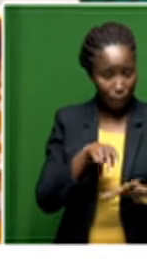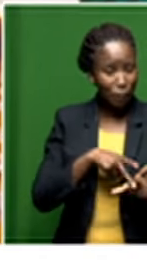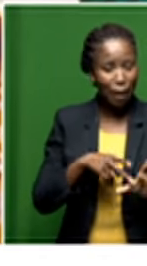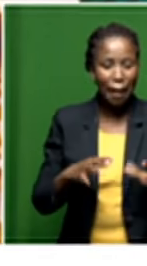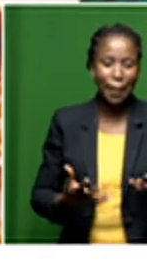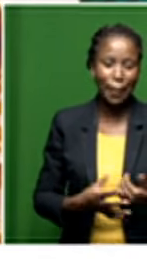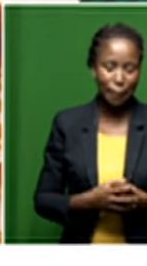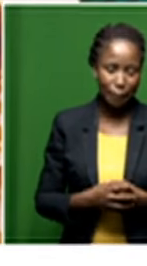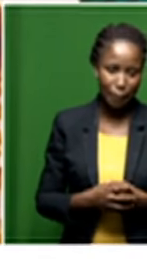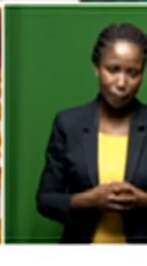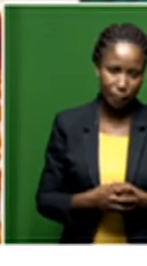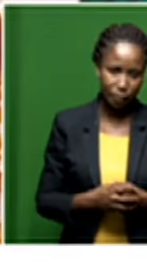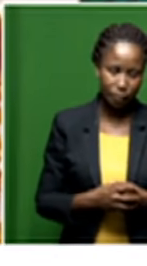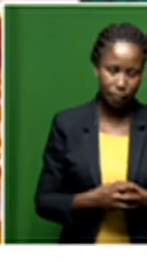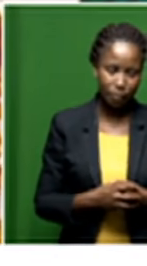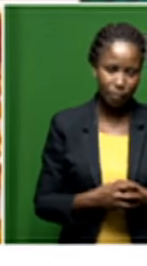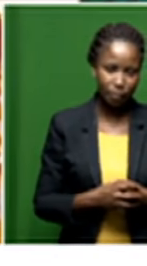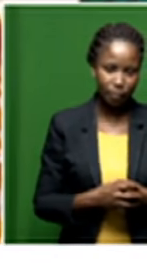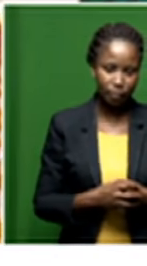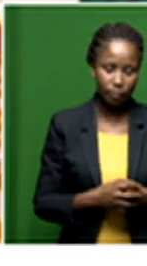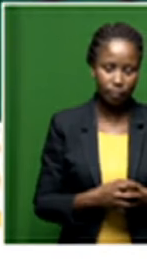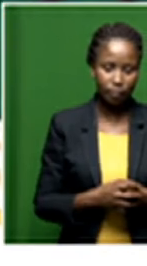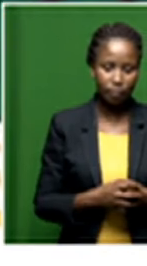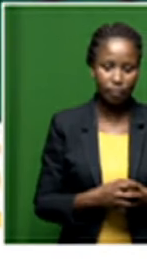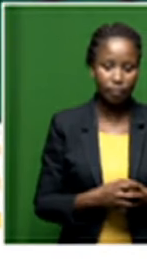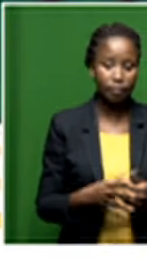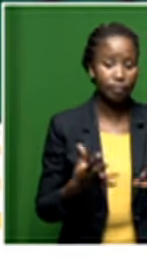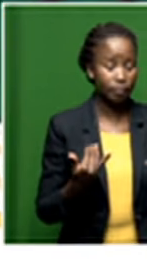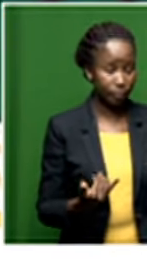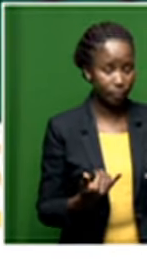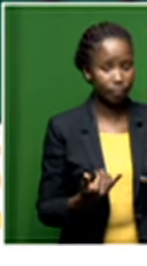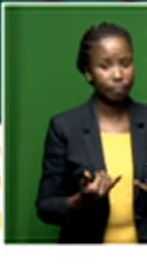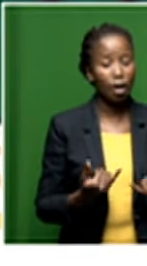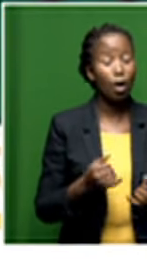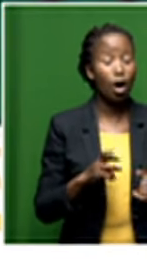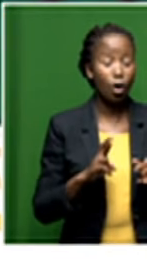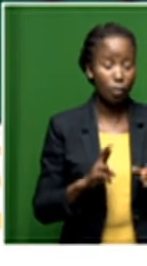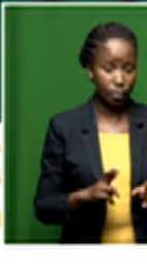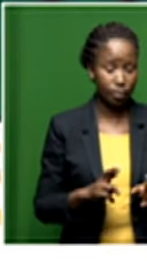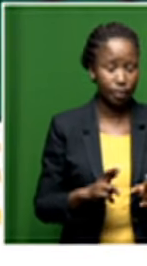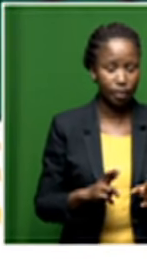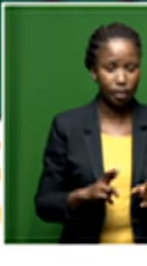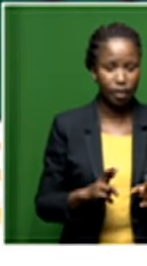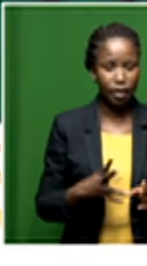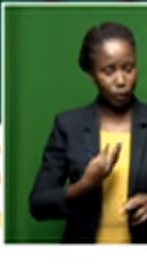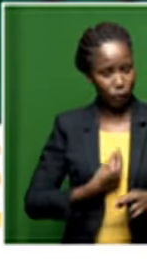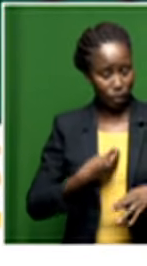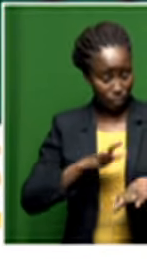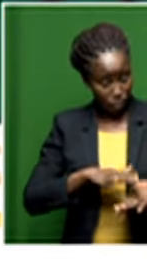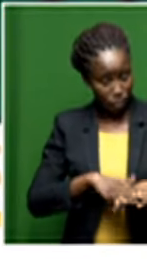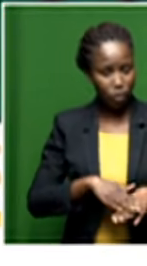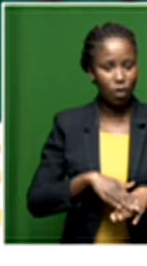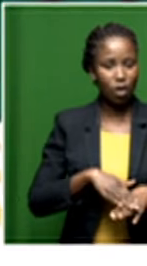elections? Well, I'm hoping for a much greater youth participation